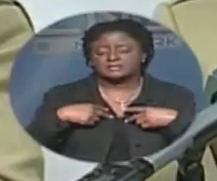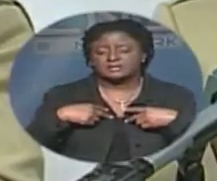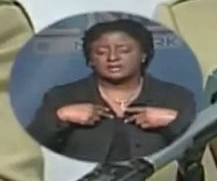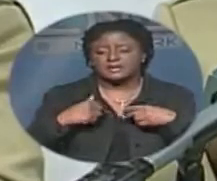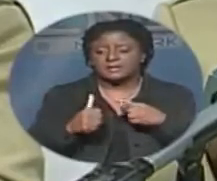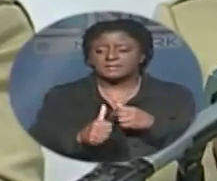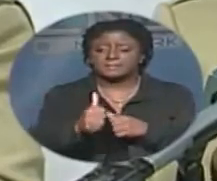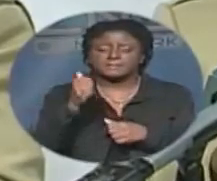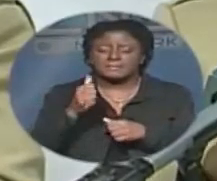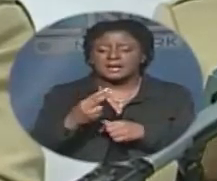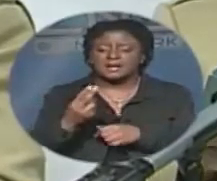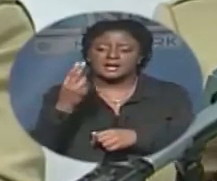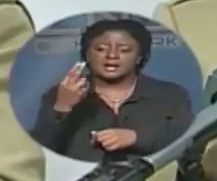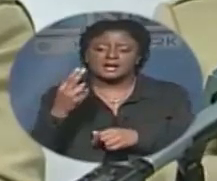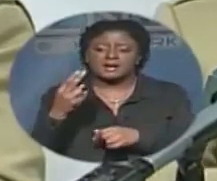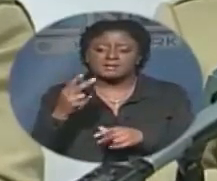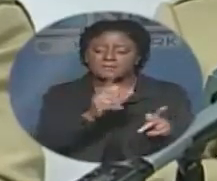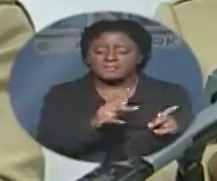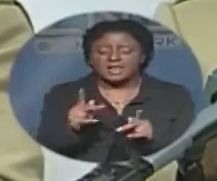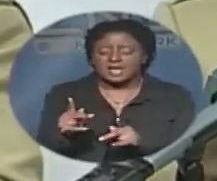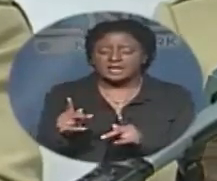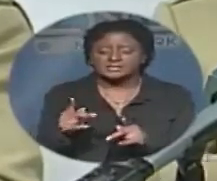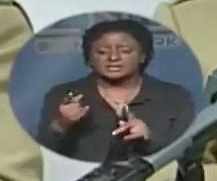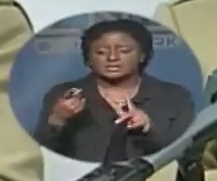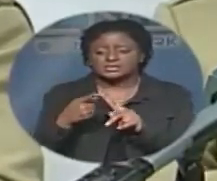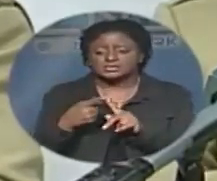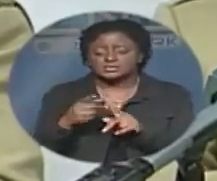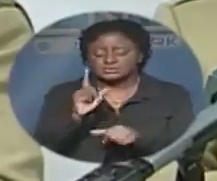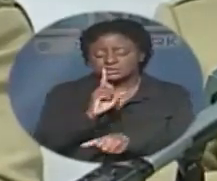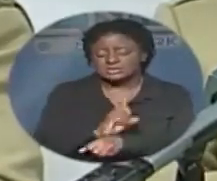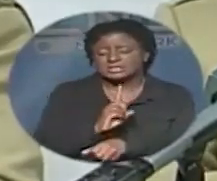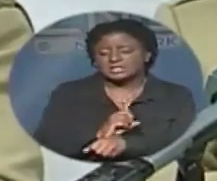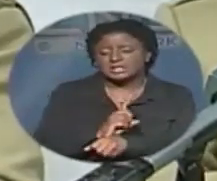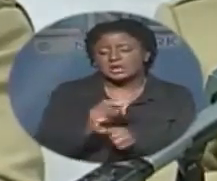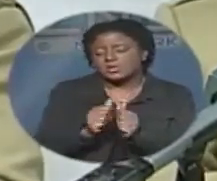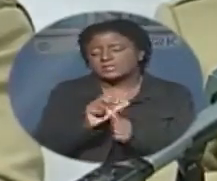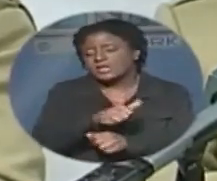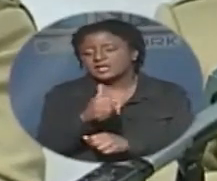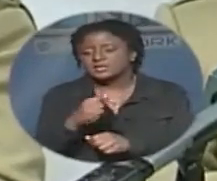deal with anybody who tried to breach whatever technology that is in place.